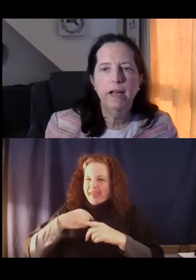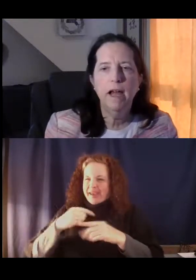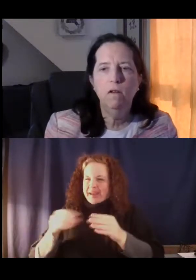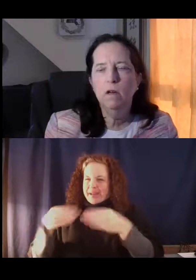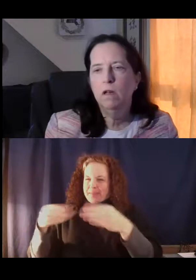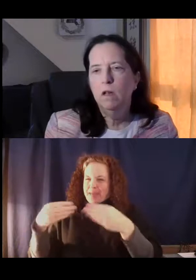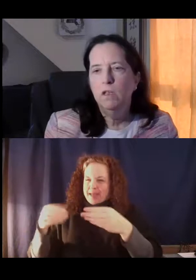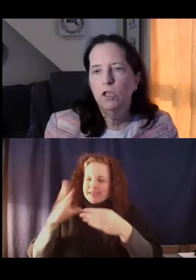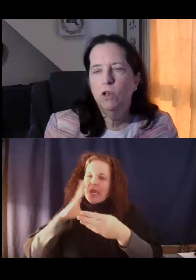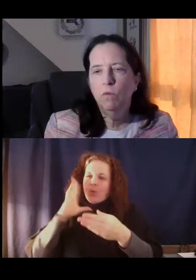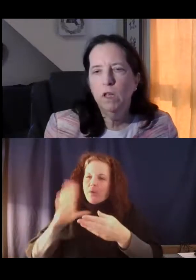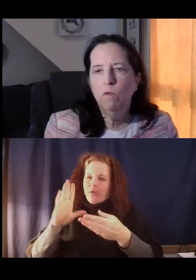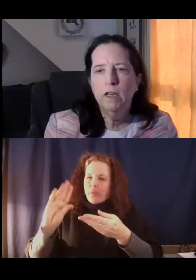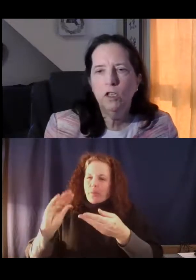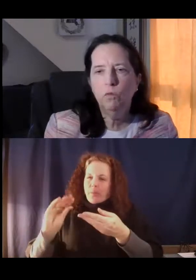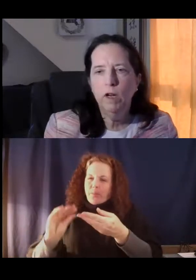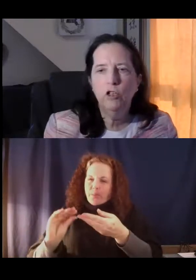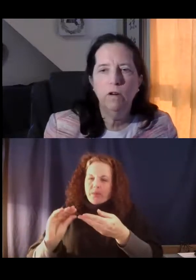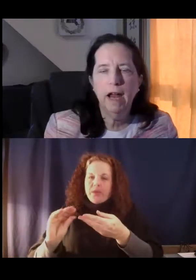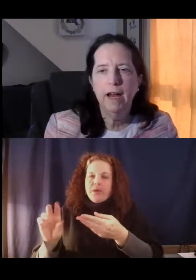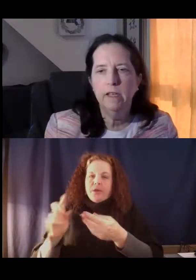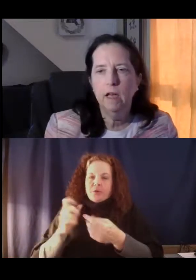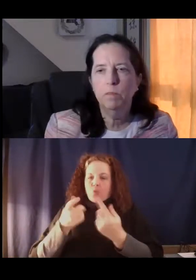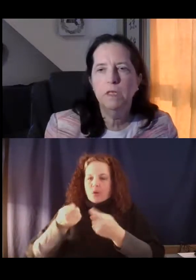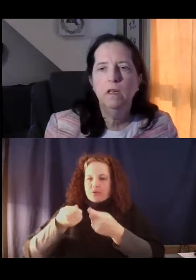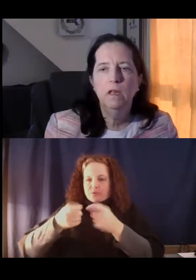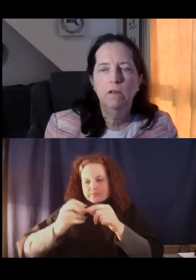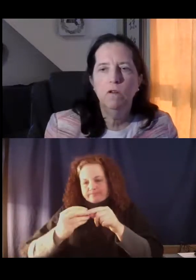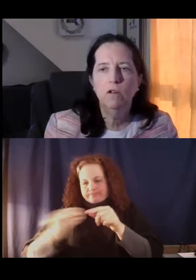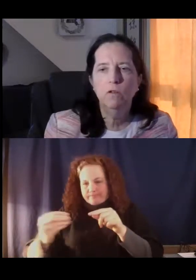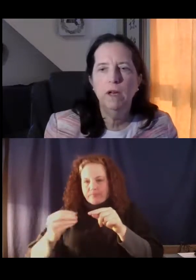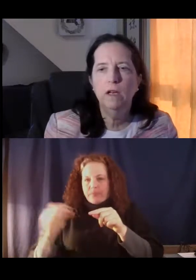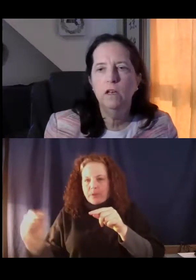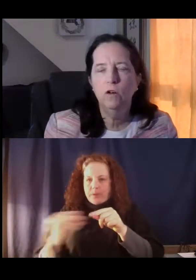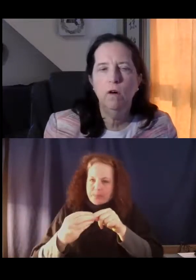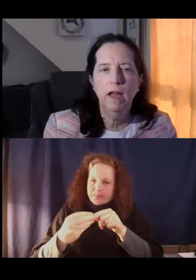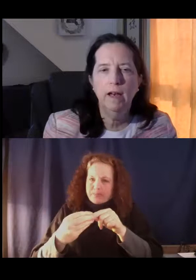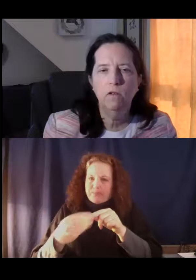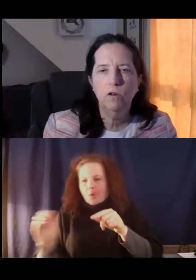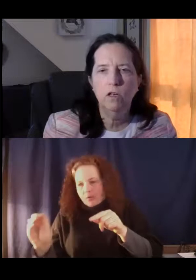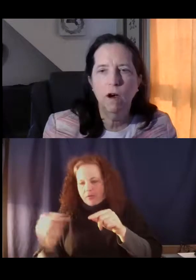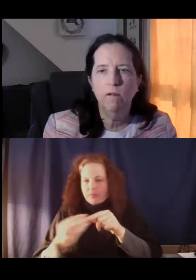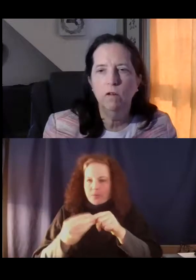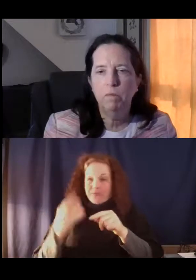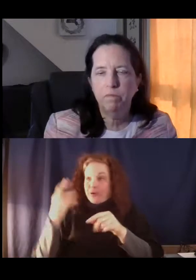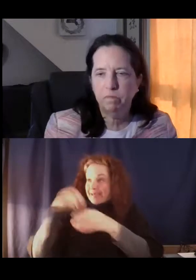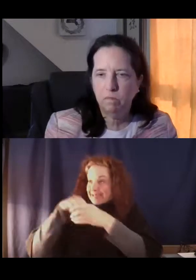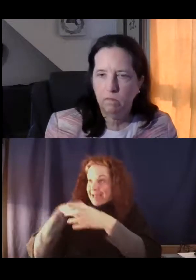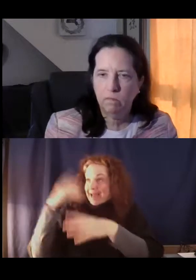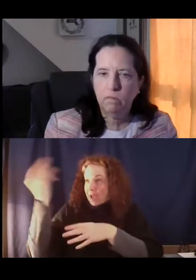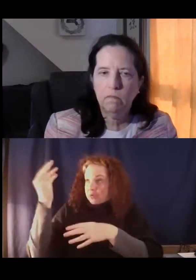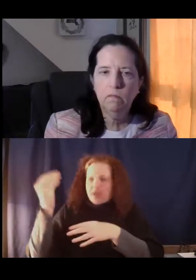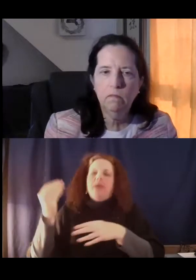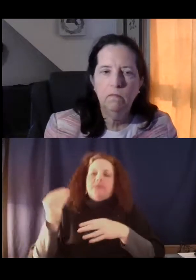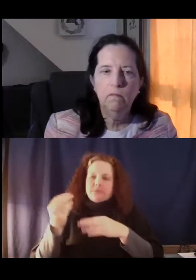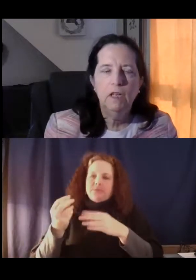wear down. So you really want to switch your cane tips if you are doing indoor and outdoor travel.